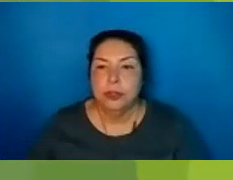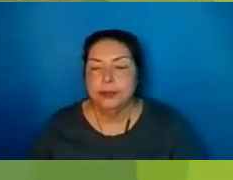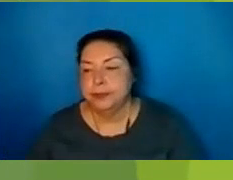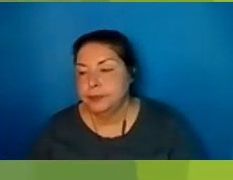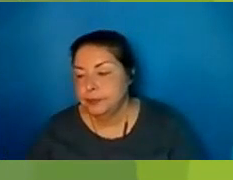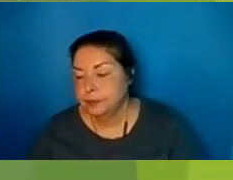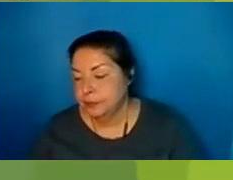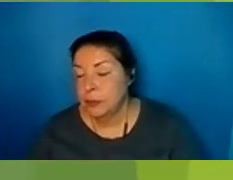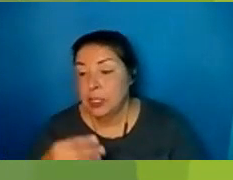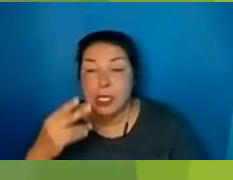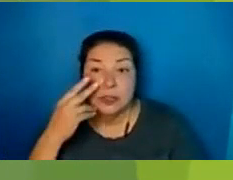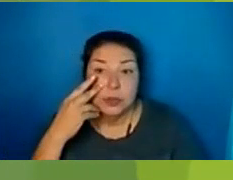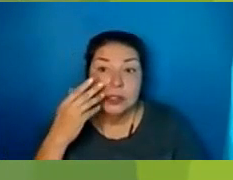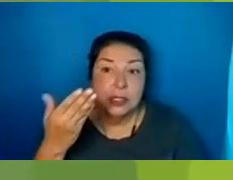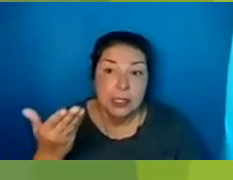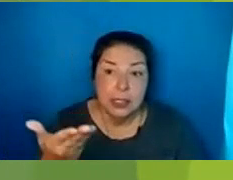As we see here,